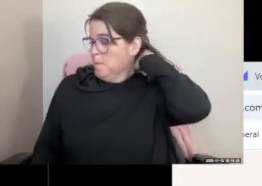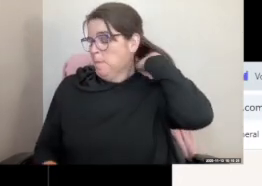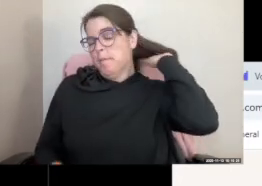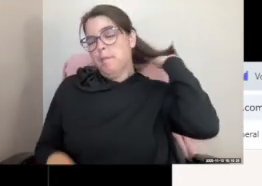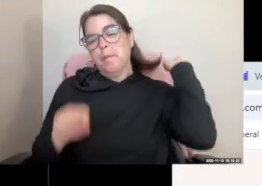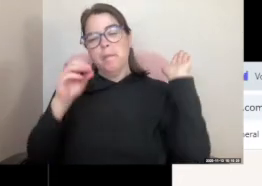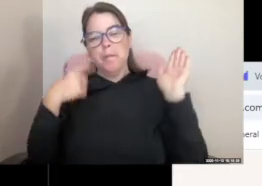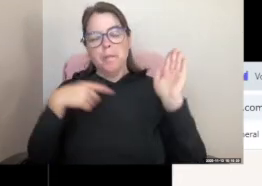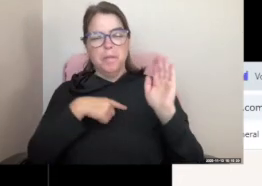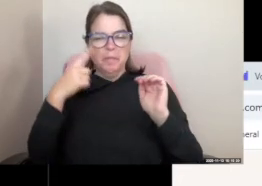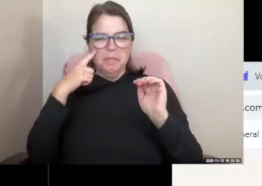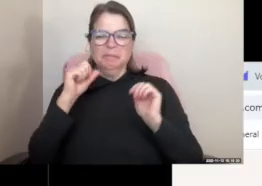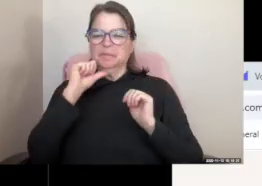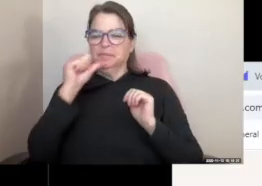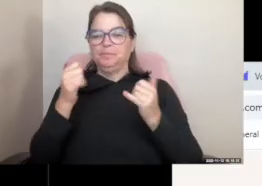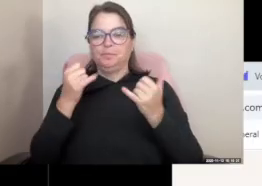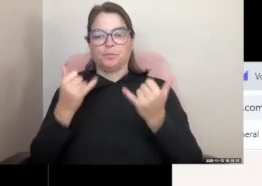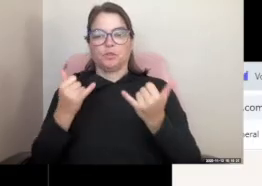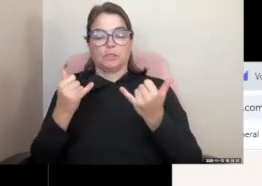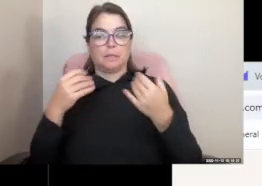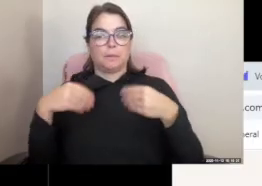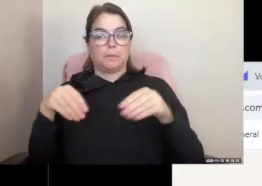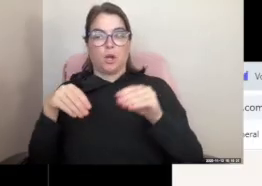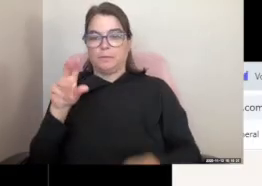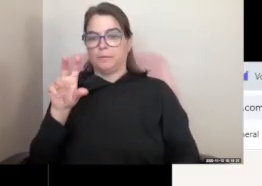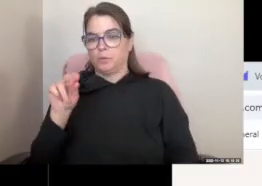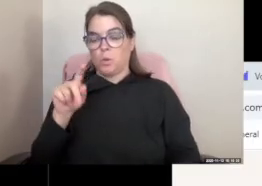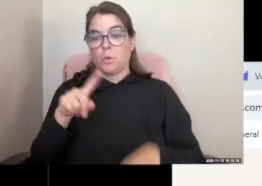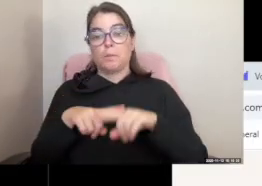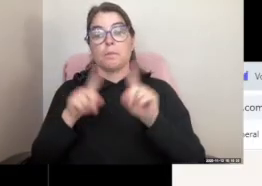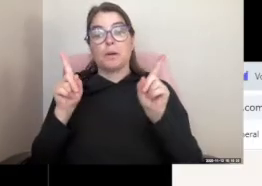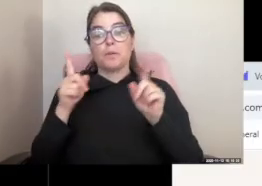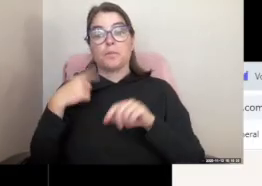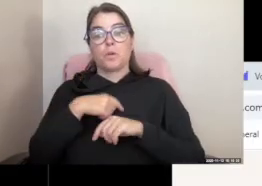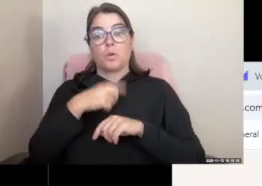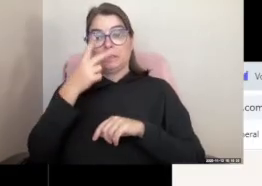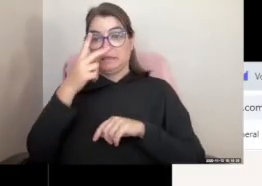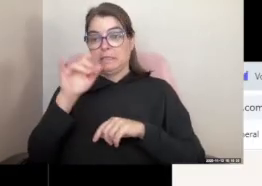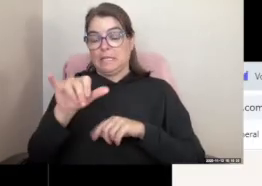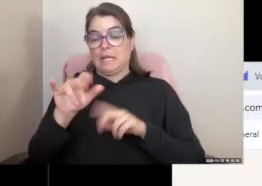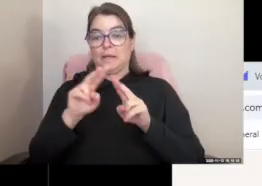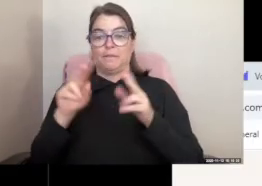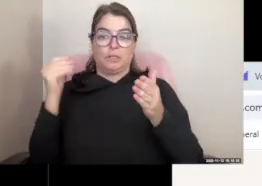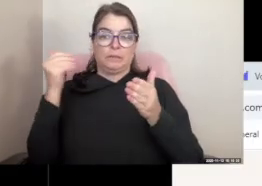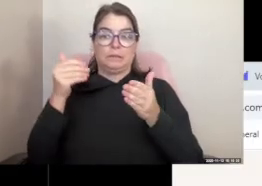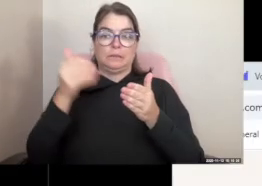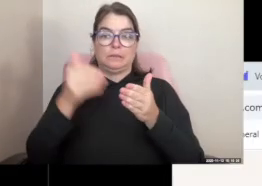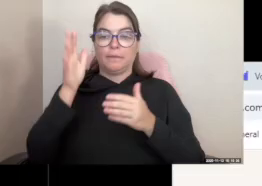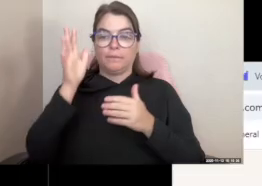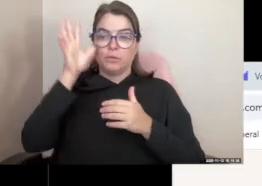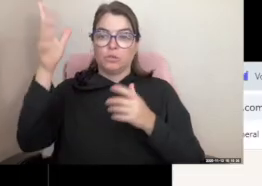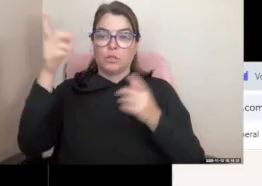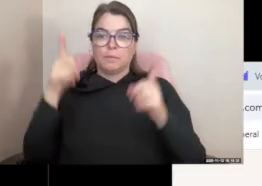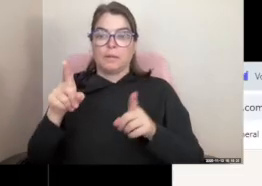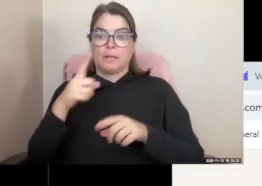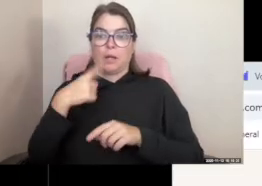And we think we're on the cusp of getting certified in the next half year